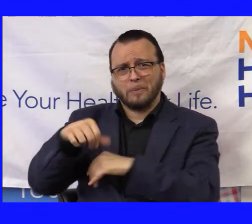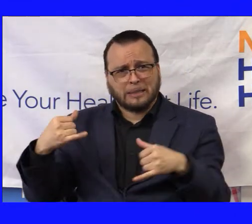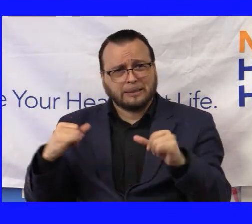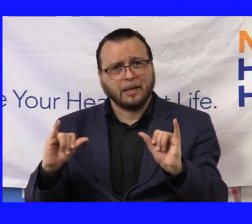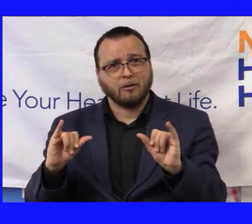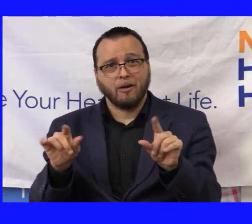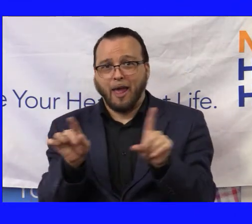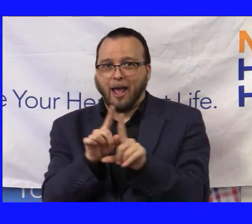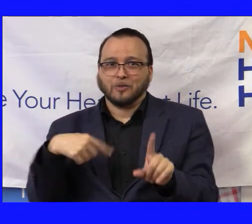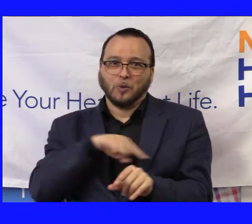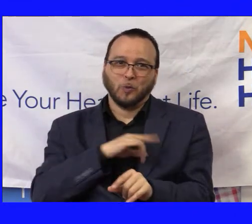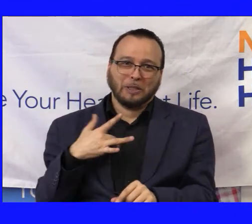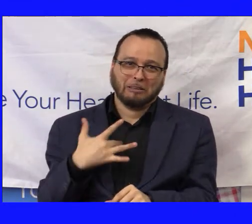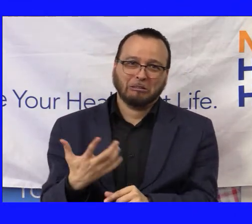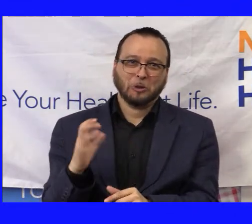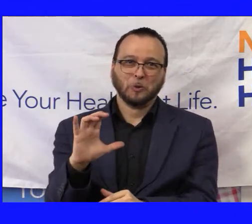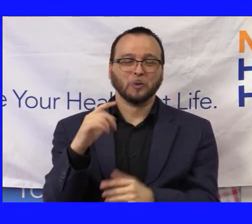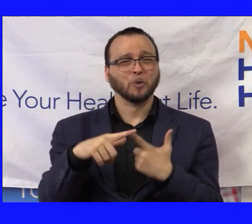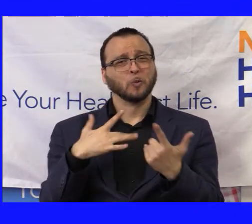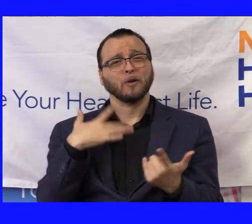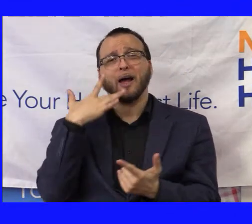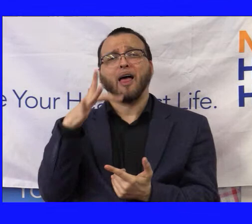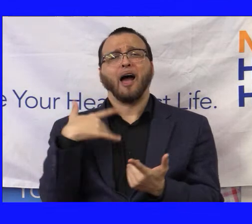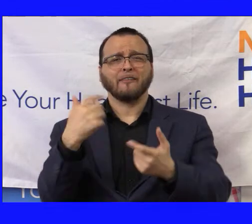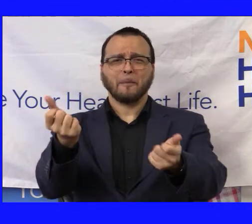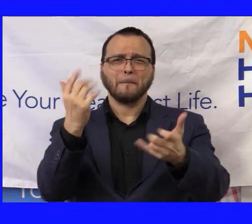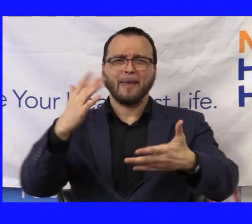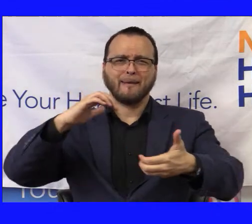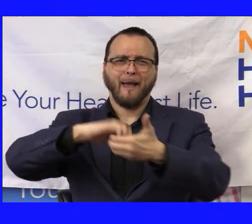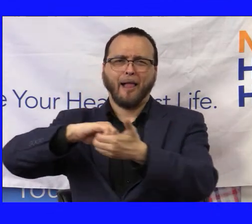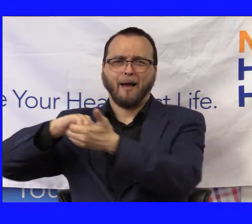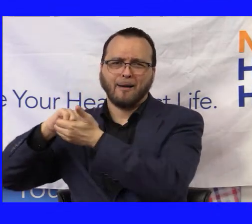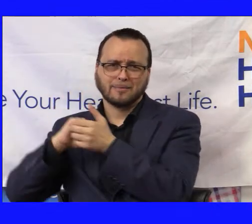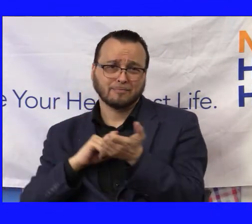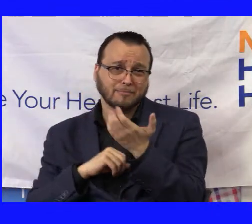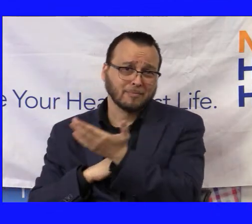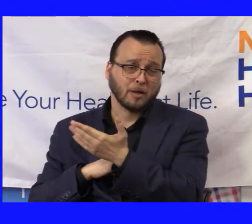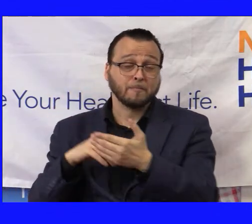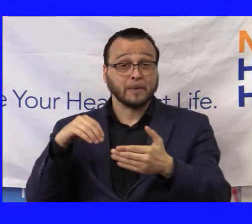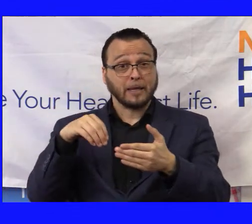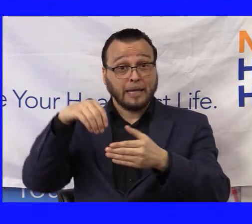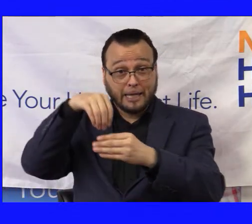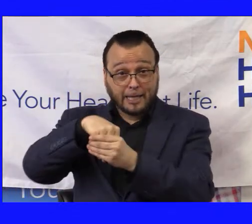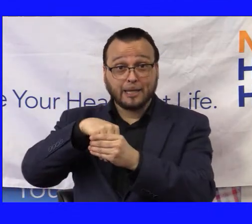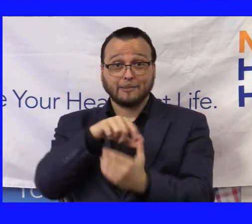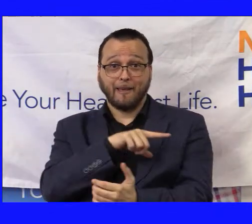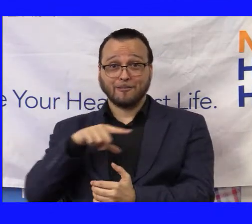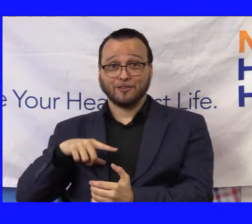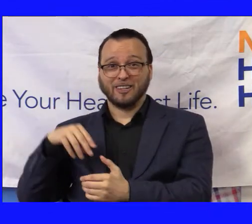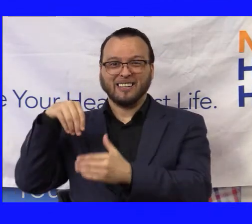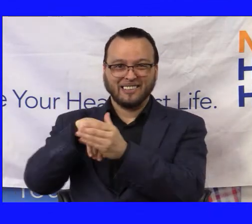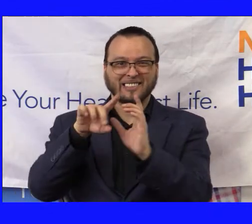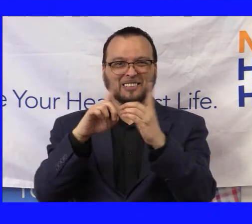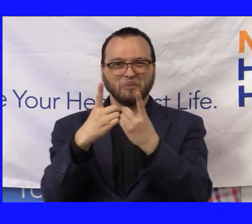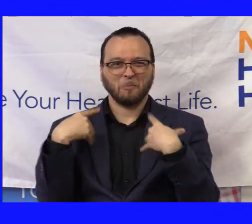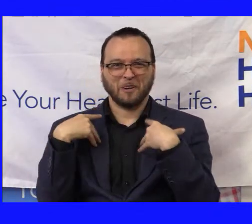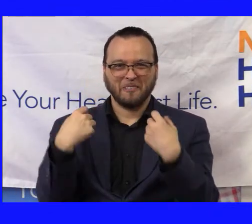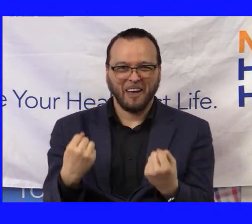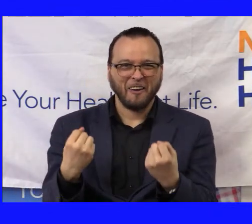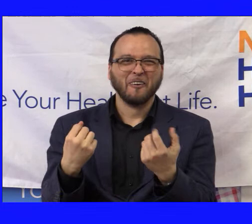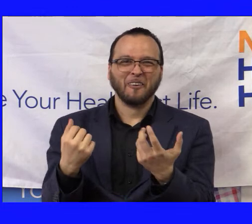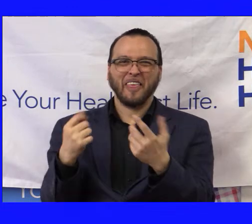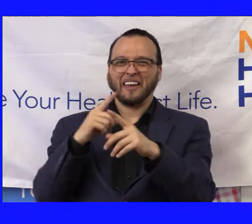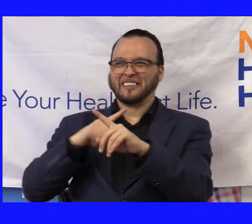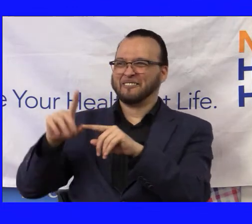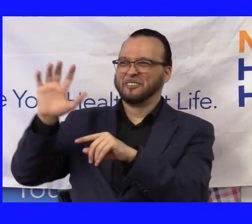As we do, we are fortunate to have many allies, actually in chambers at the Department of Health, and certainly in the legislature,